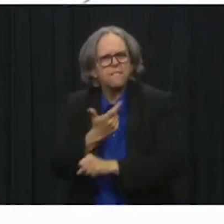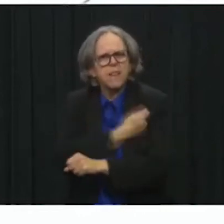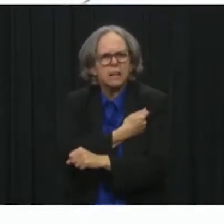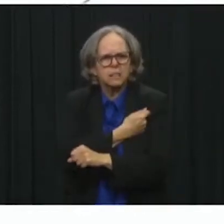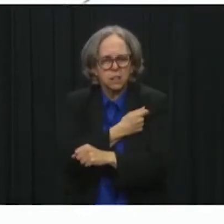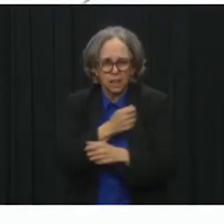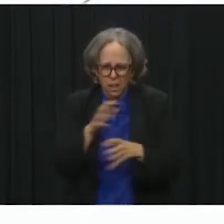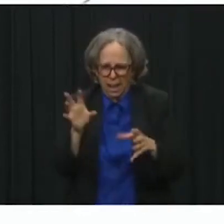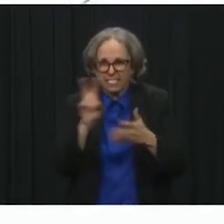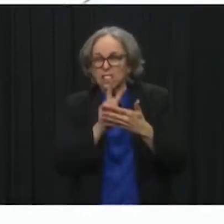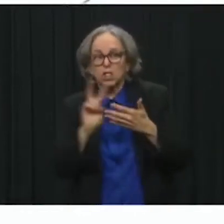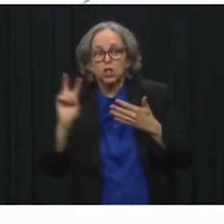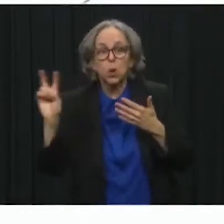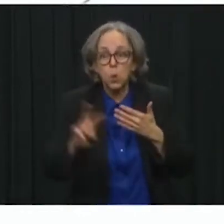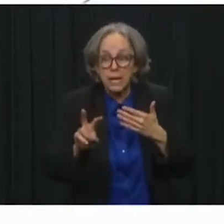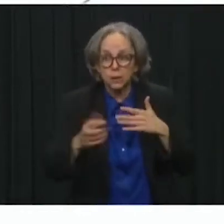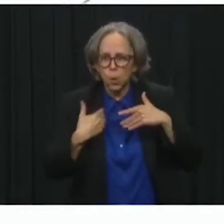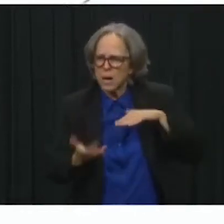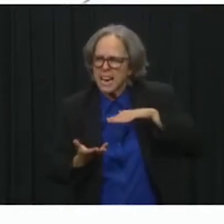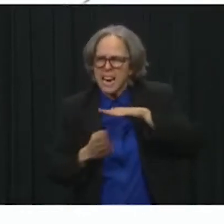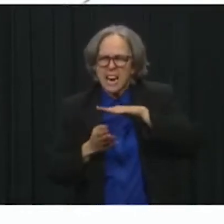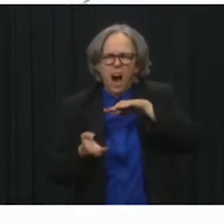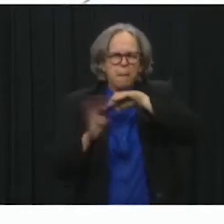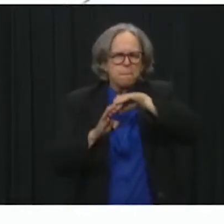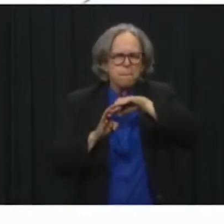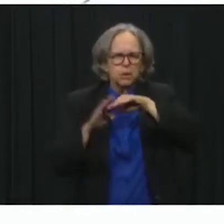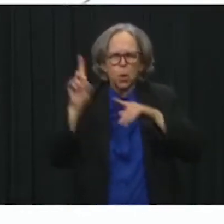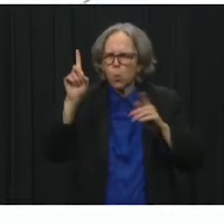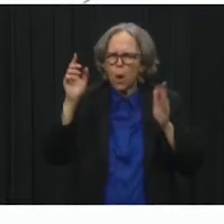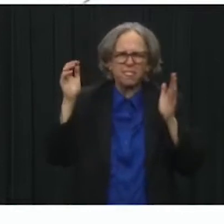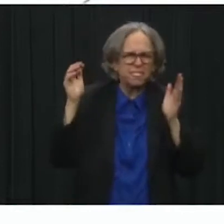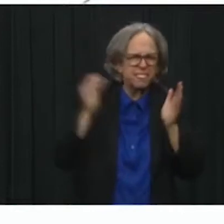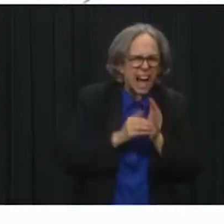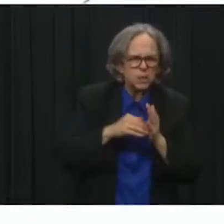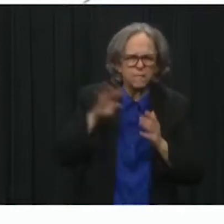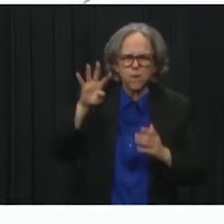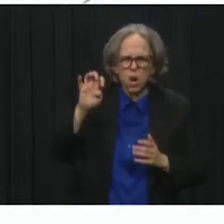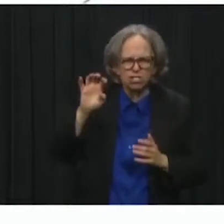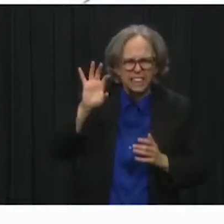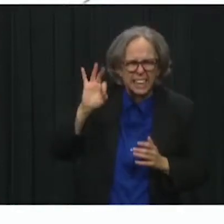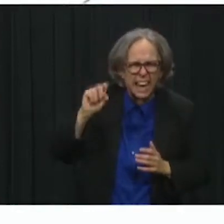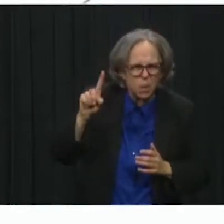program, vaccinations increased to 1,491.